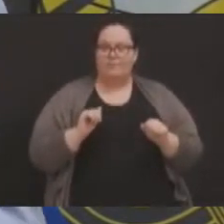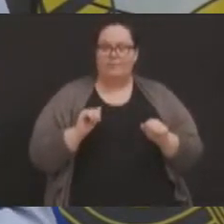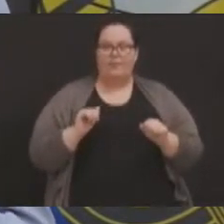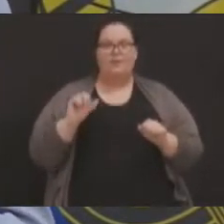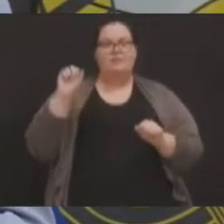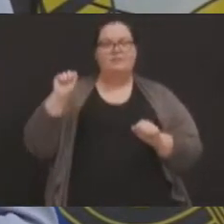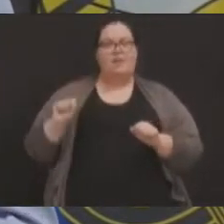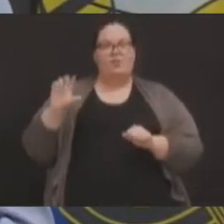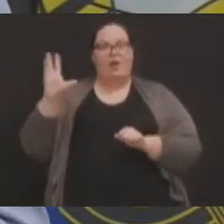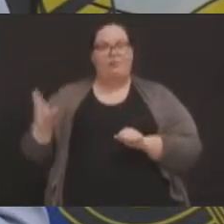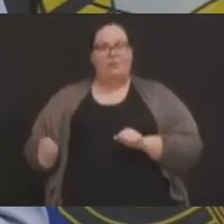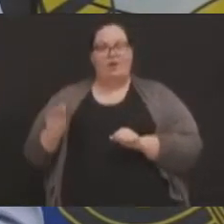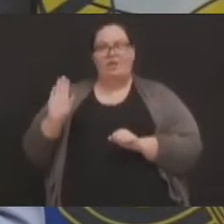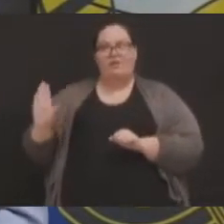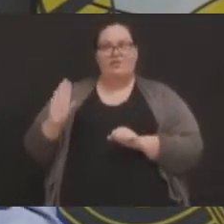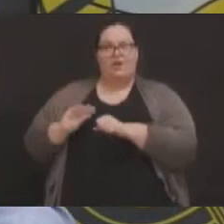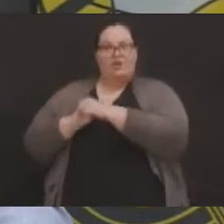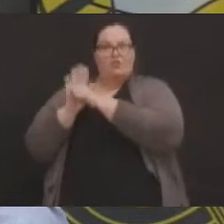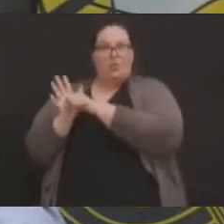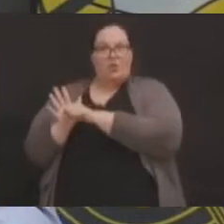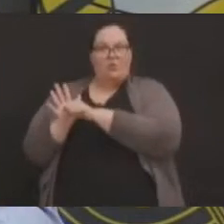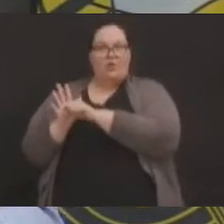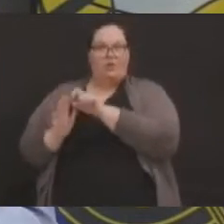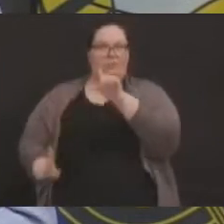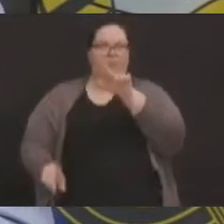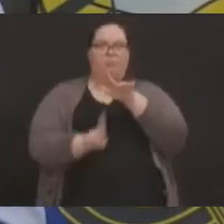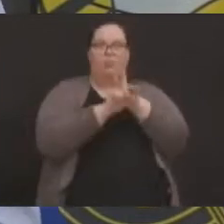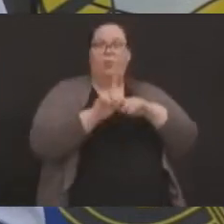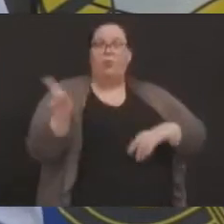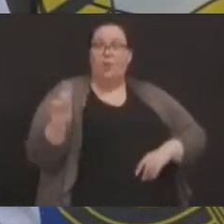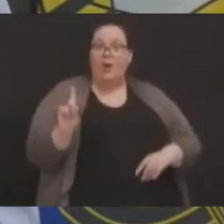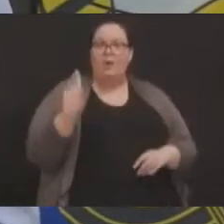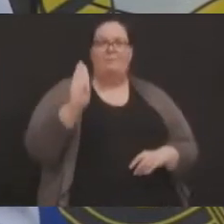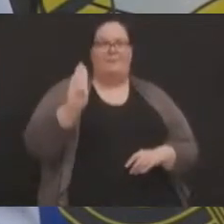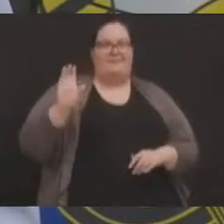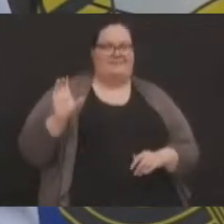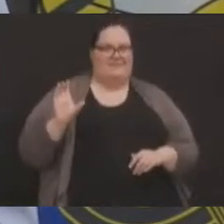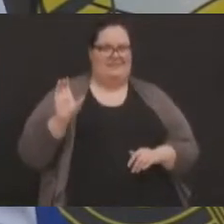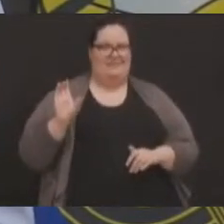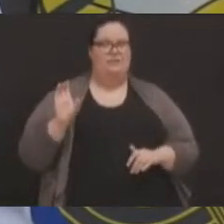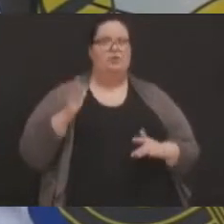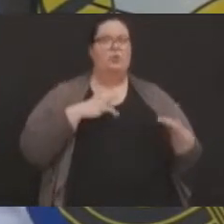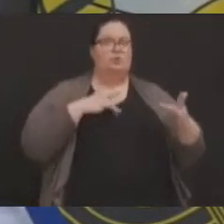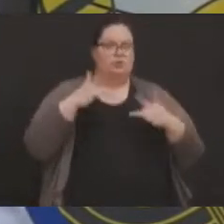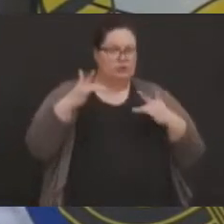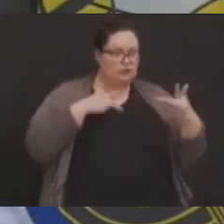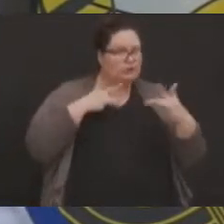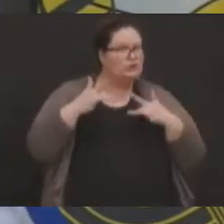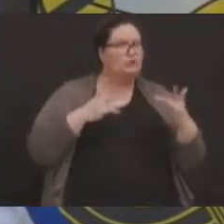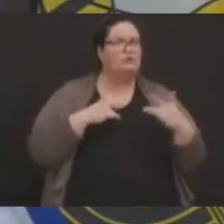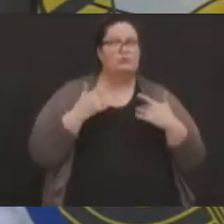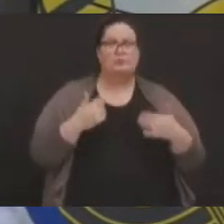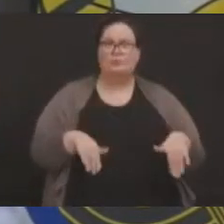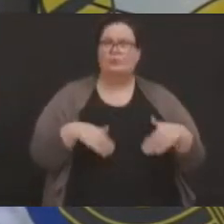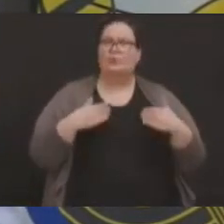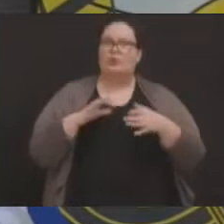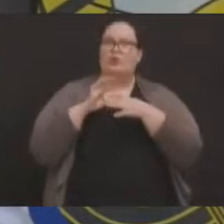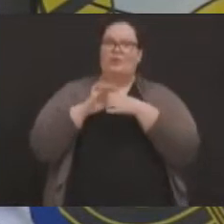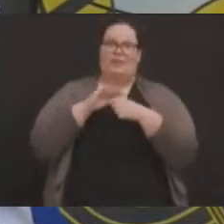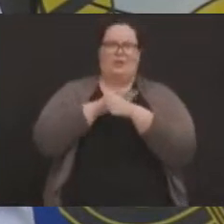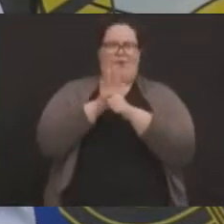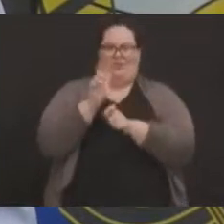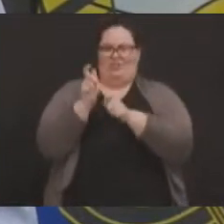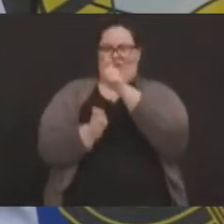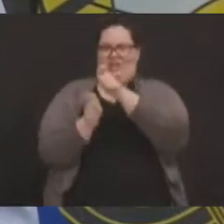the variants and the impacts that it will have on our response. So while we don't have any confirmed cases of the UK or the